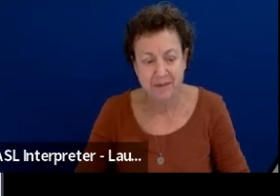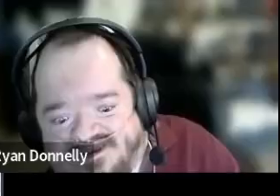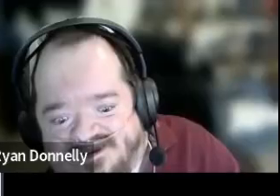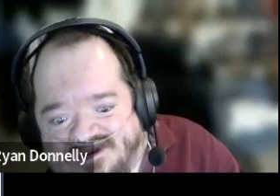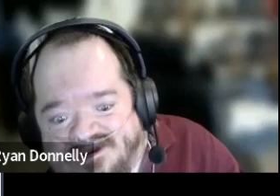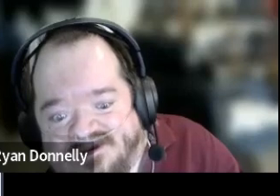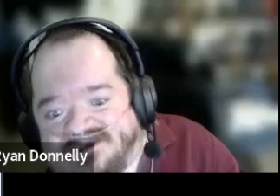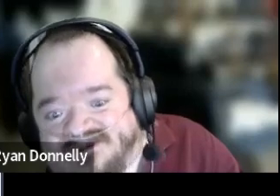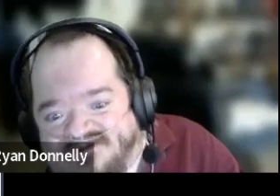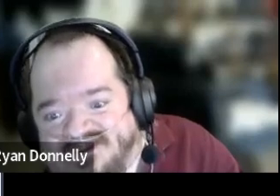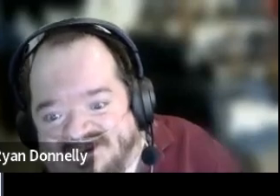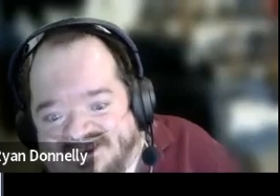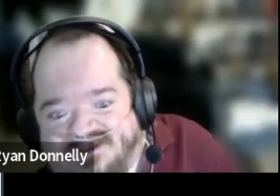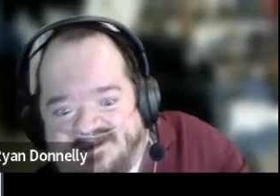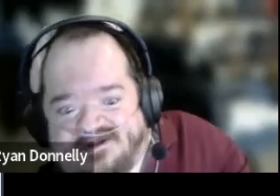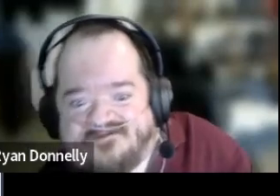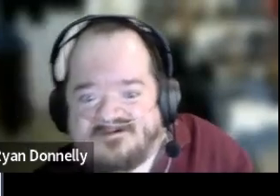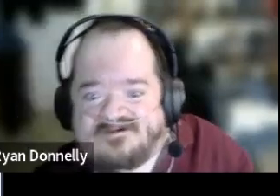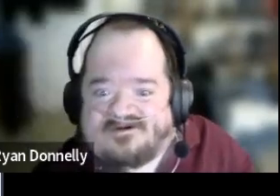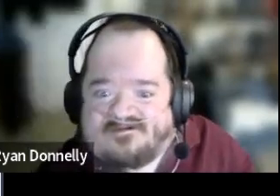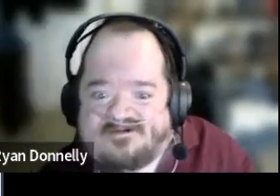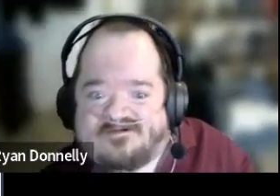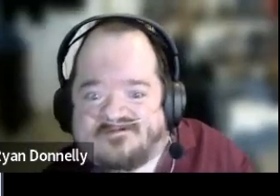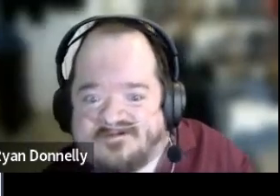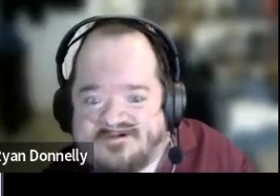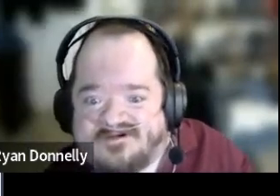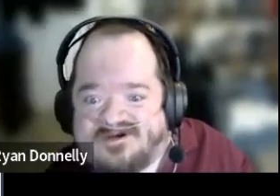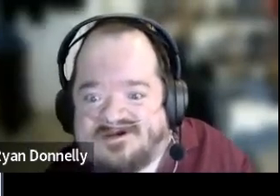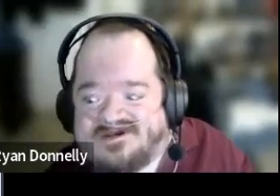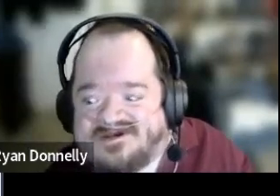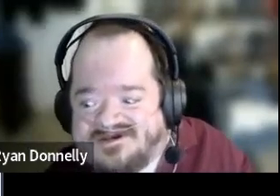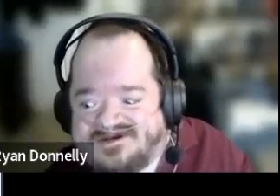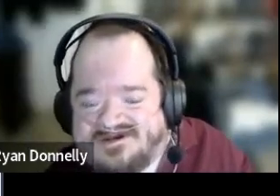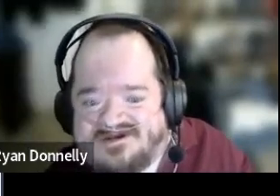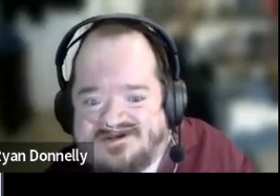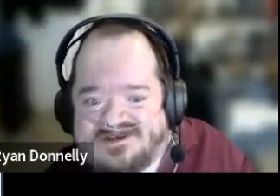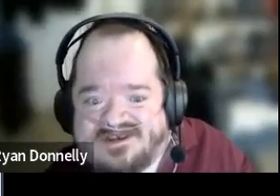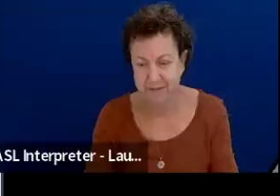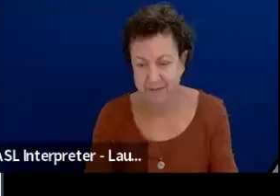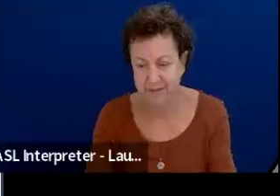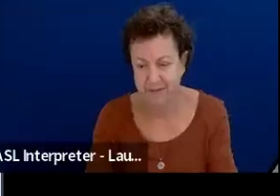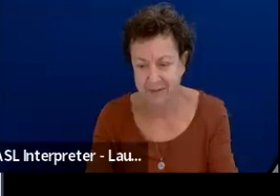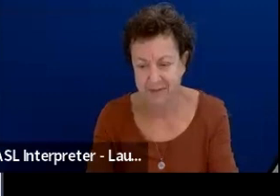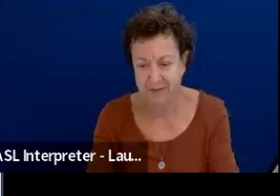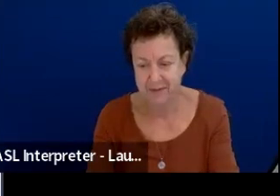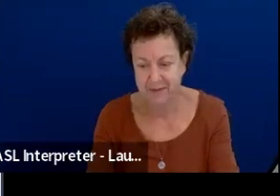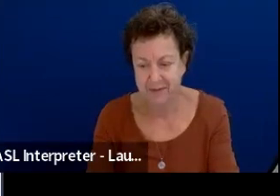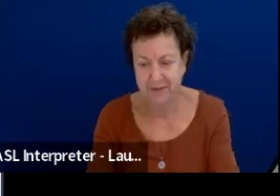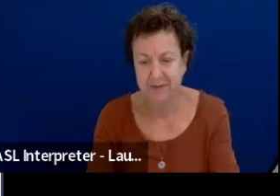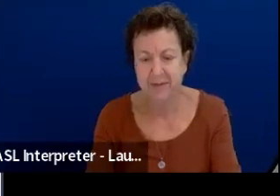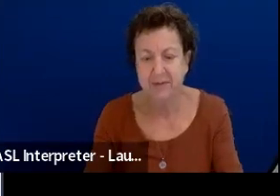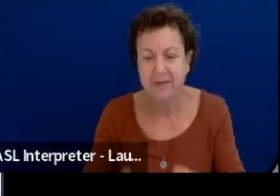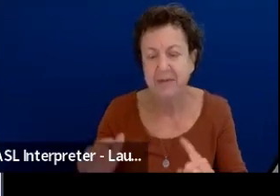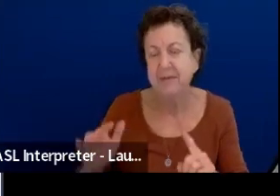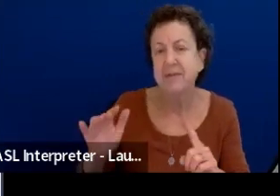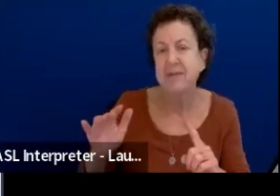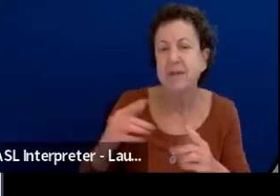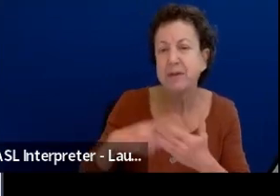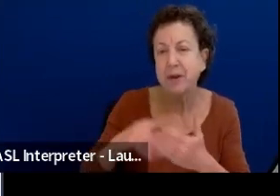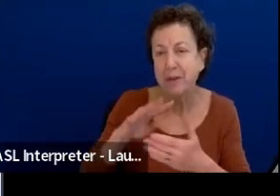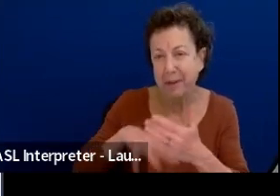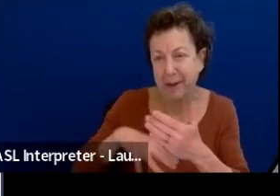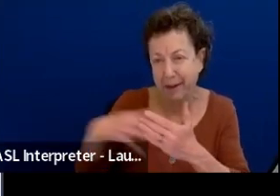Let's see. So the next thing that I want to go over is calendars